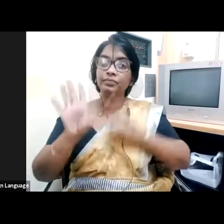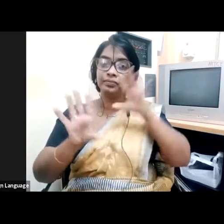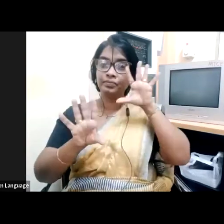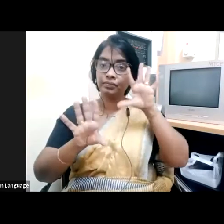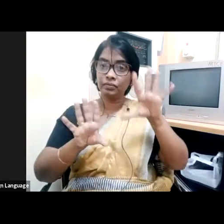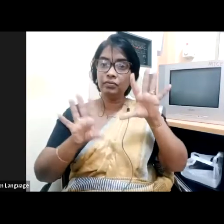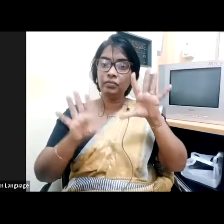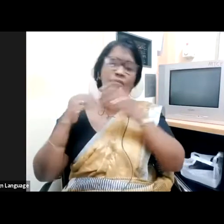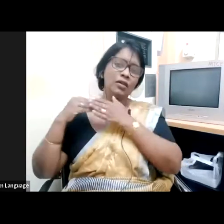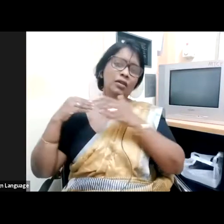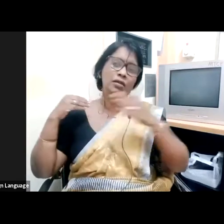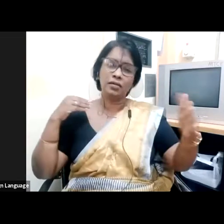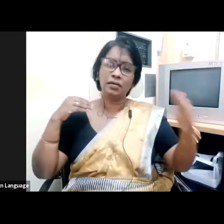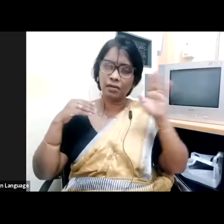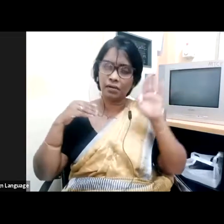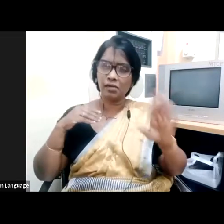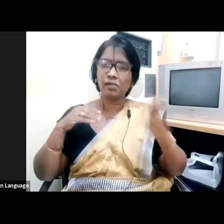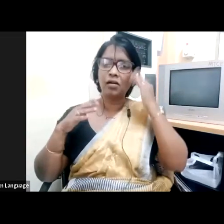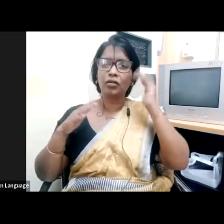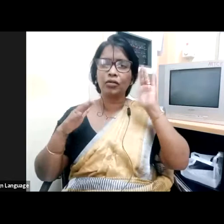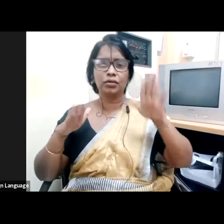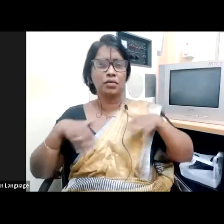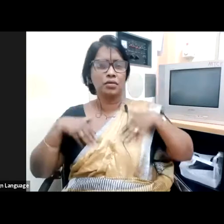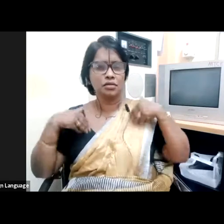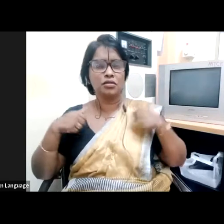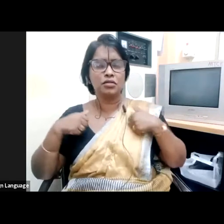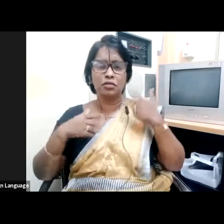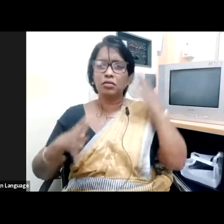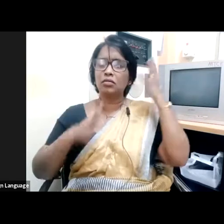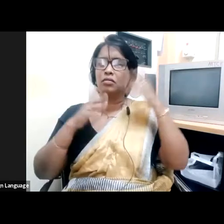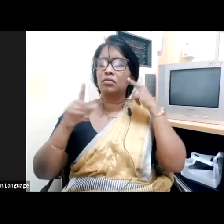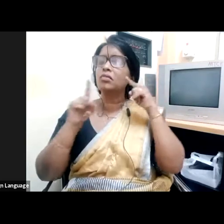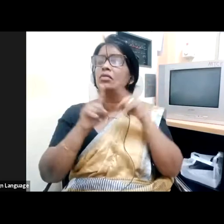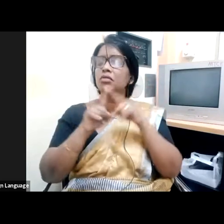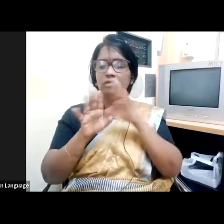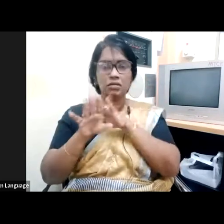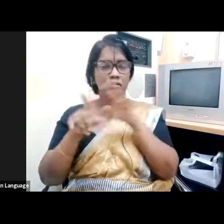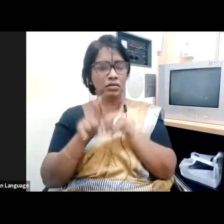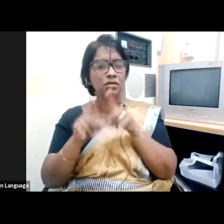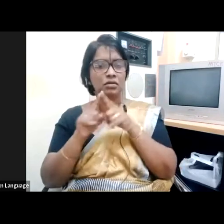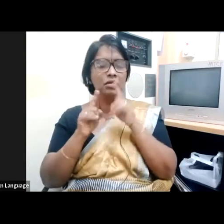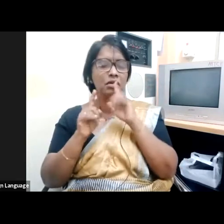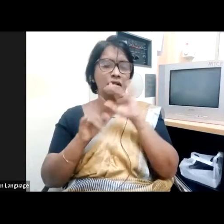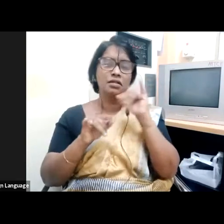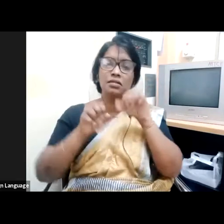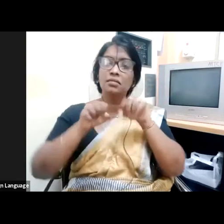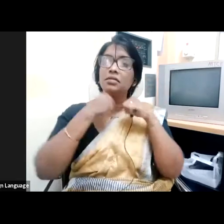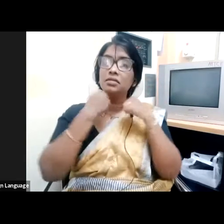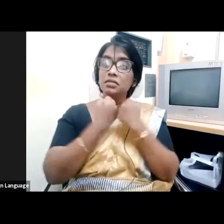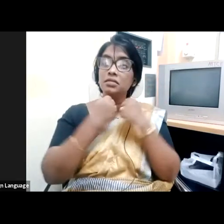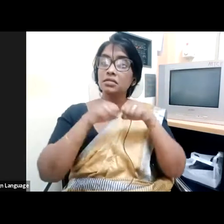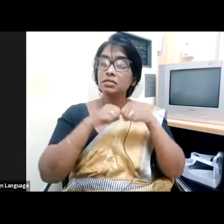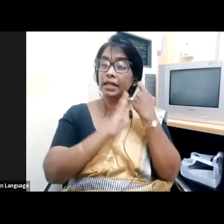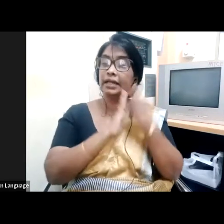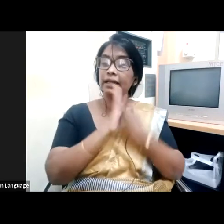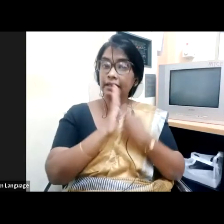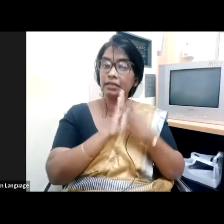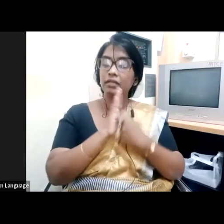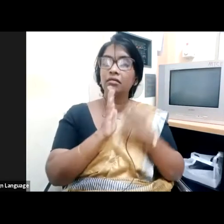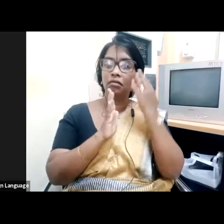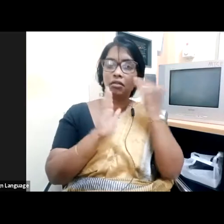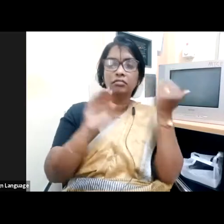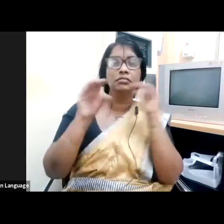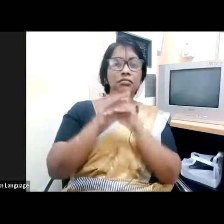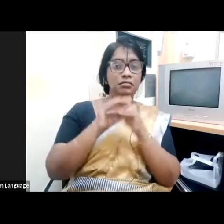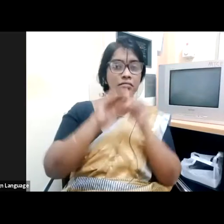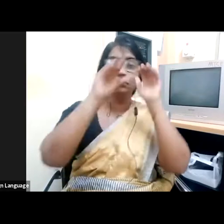investors making an effort to really put this top of the agenda and start making some changes, not only for the benefit of women, but also society in